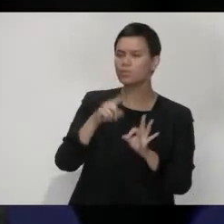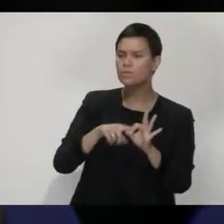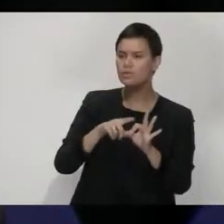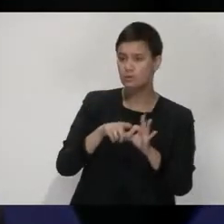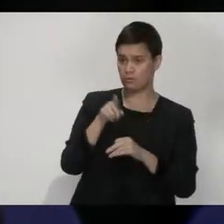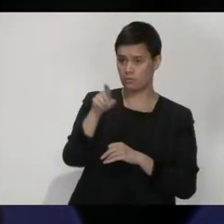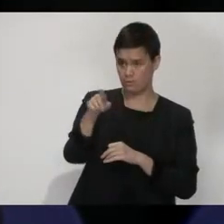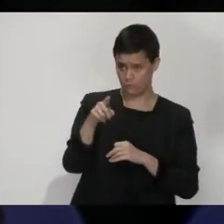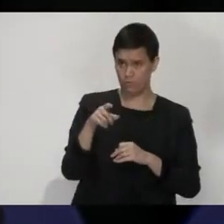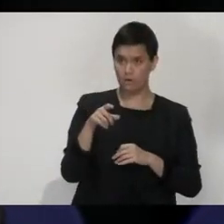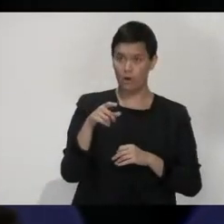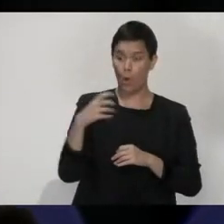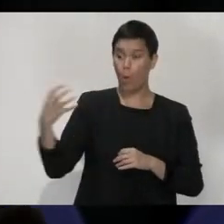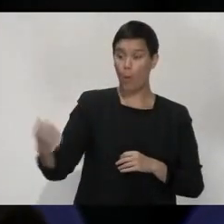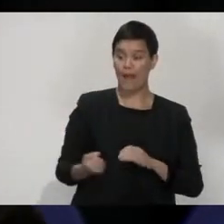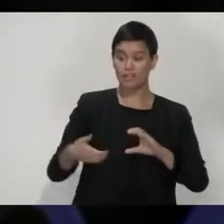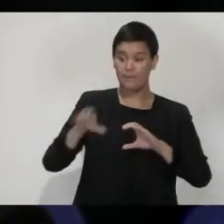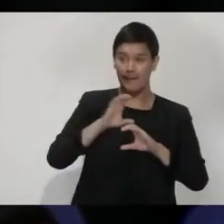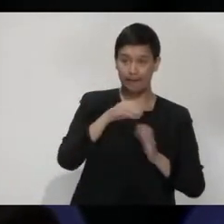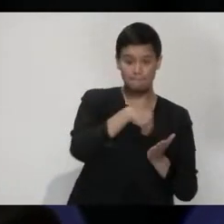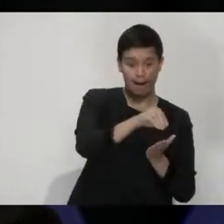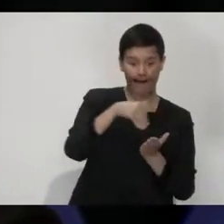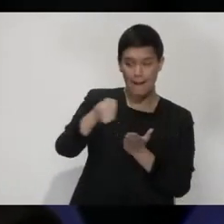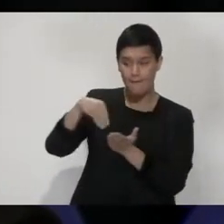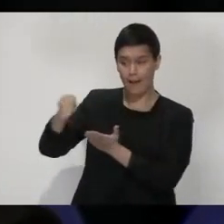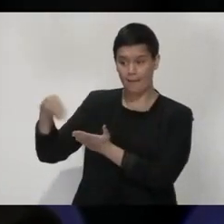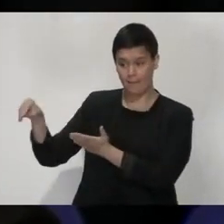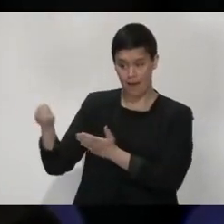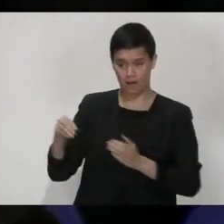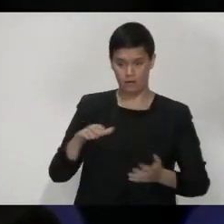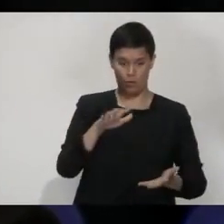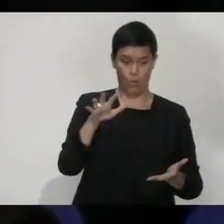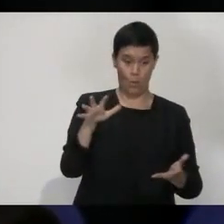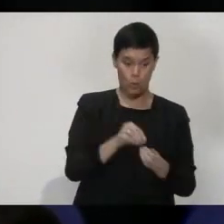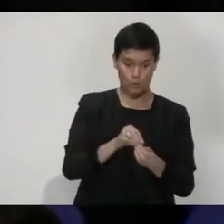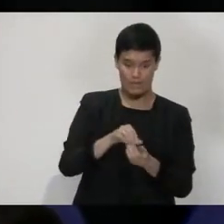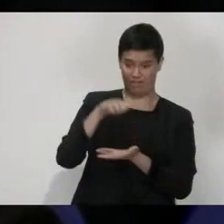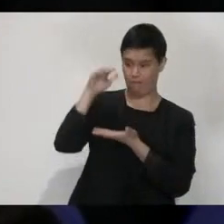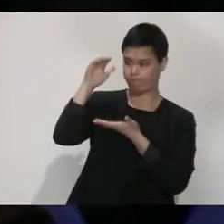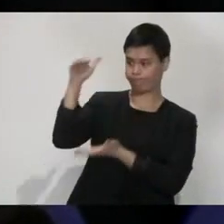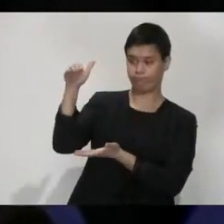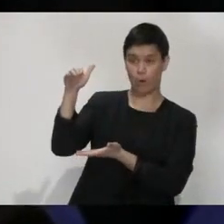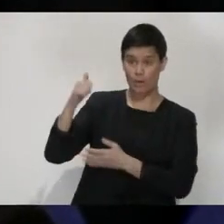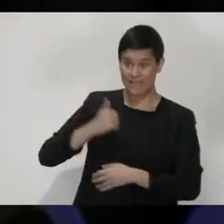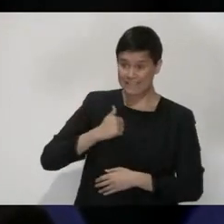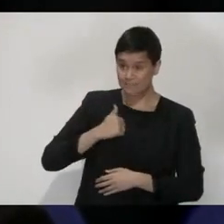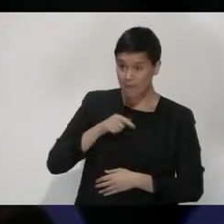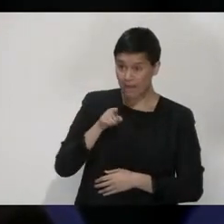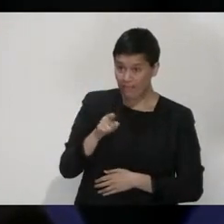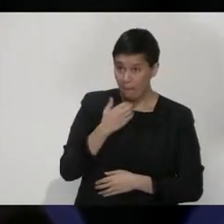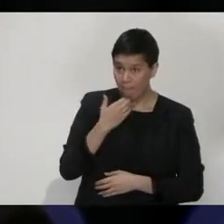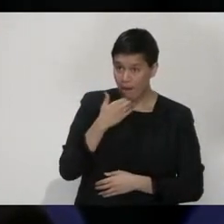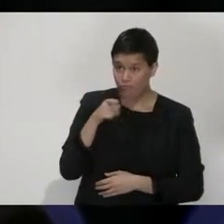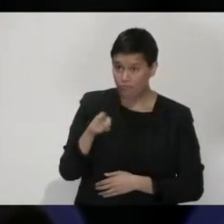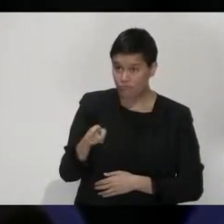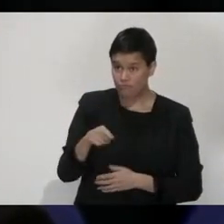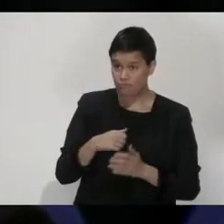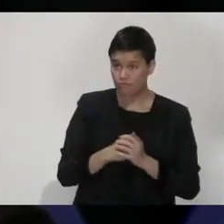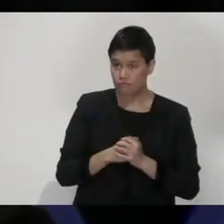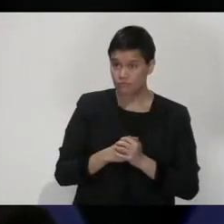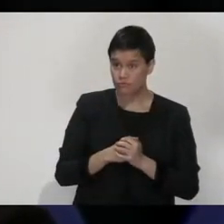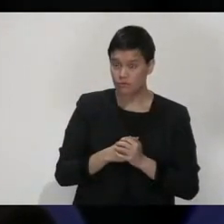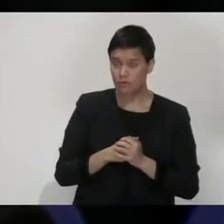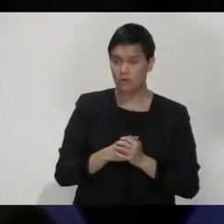your expectations were? And also, that you talked about the benefit. Sorry, so the 33 million paid out in